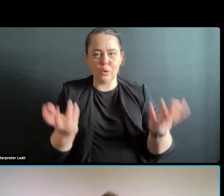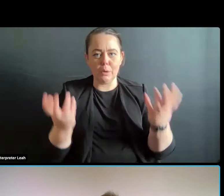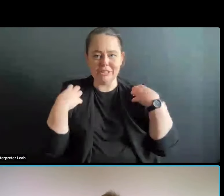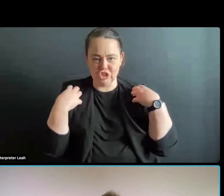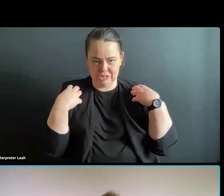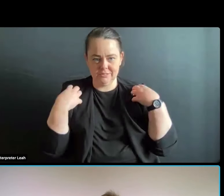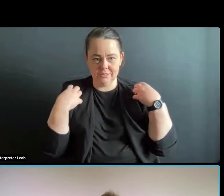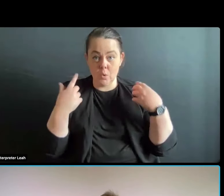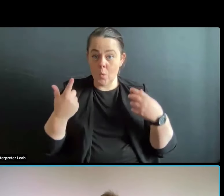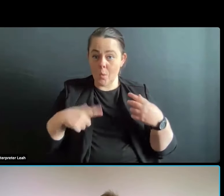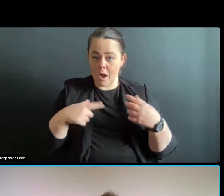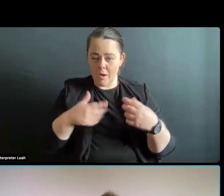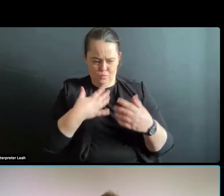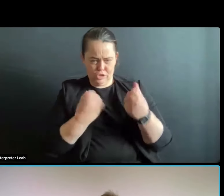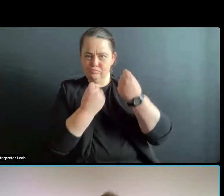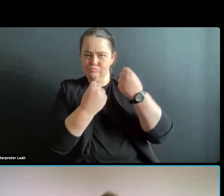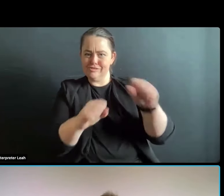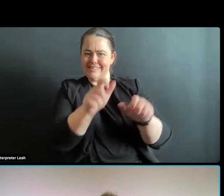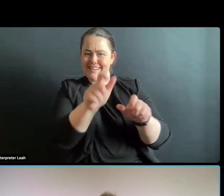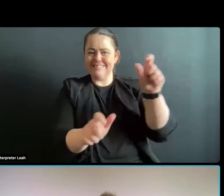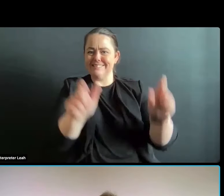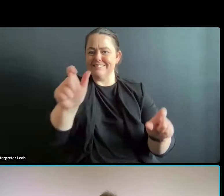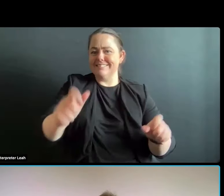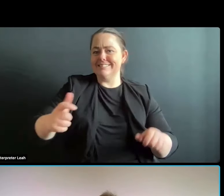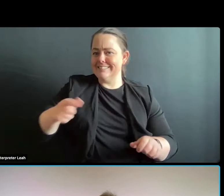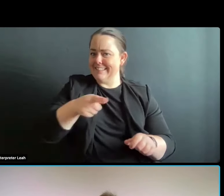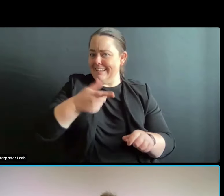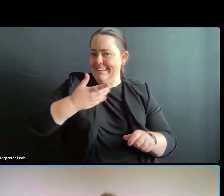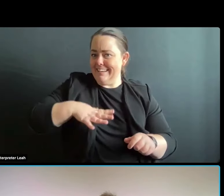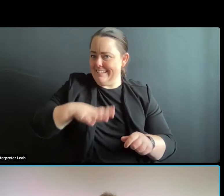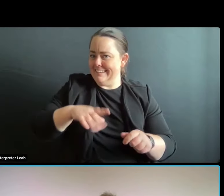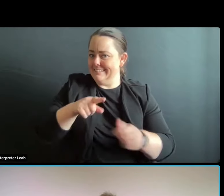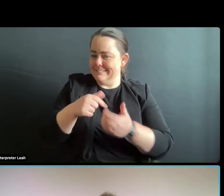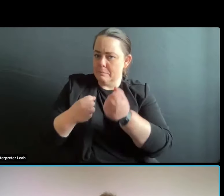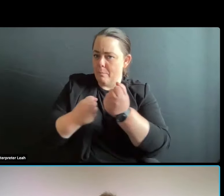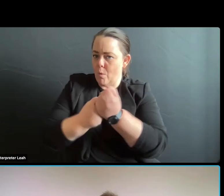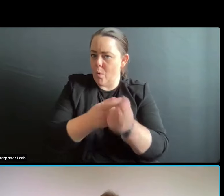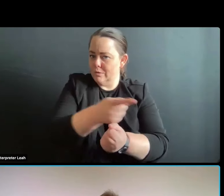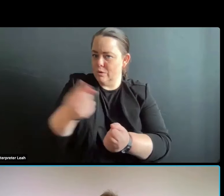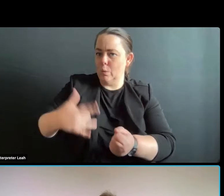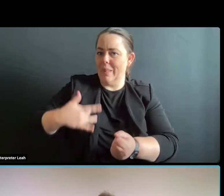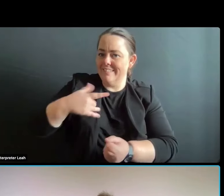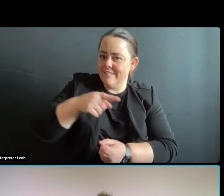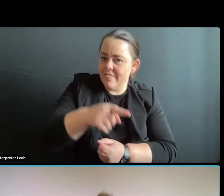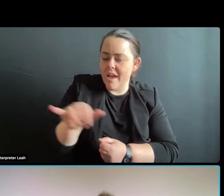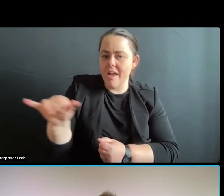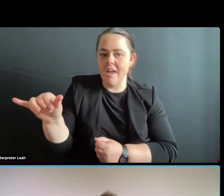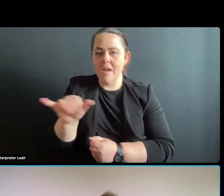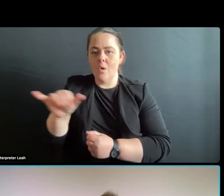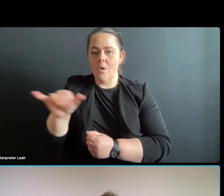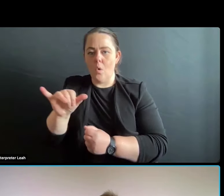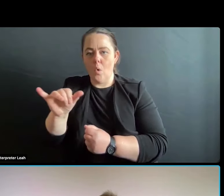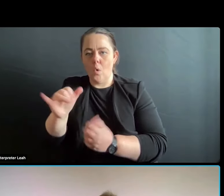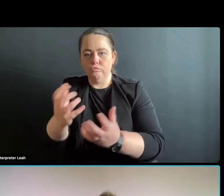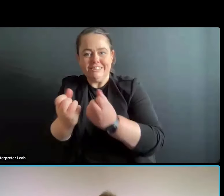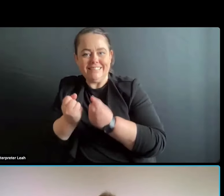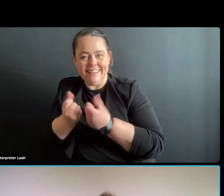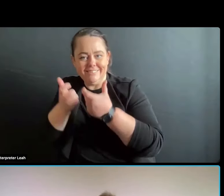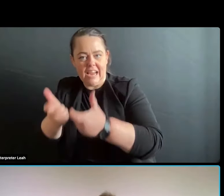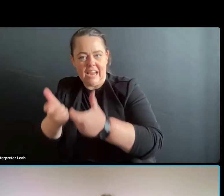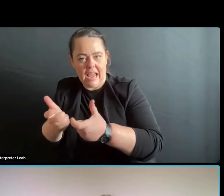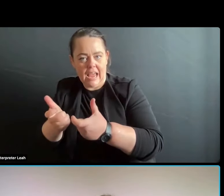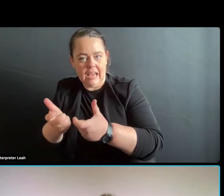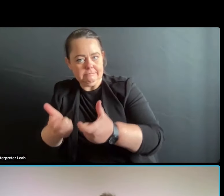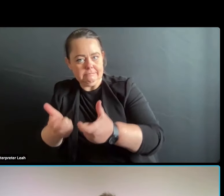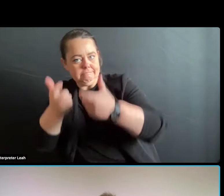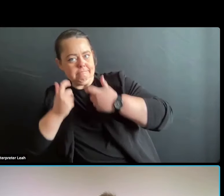consumers. We know that the preparation and lodgement process may be more challenging for some of you